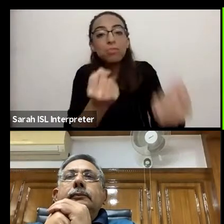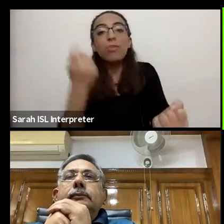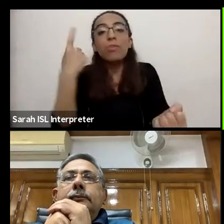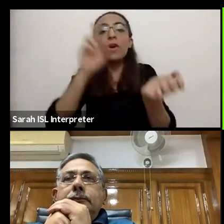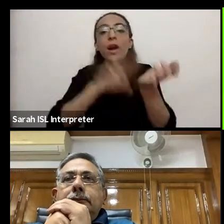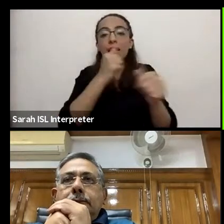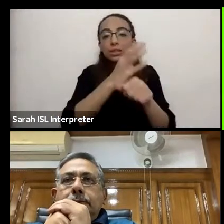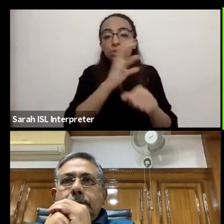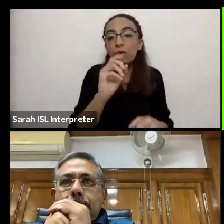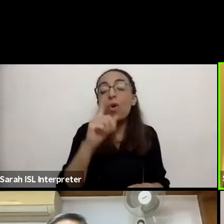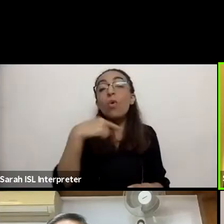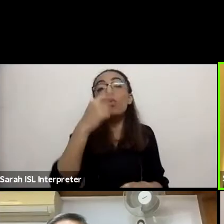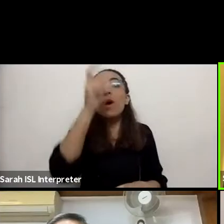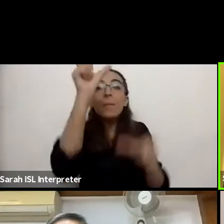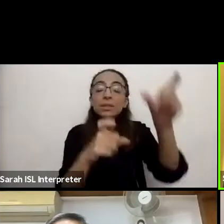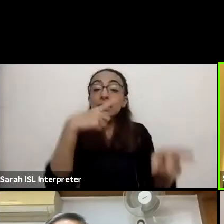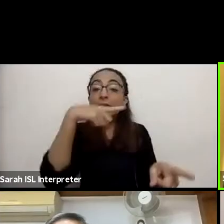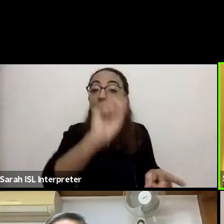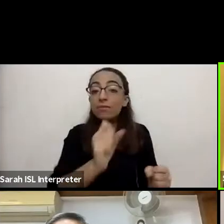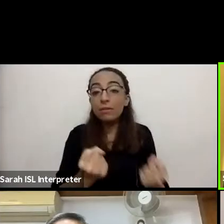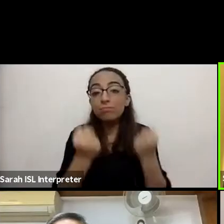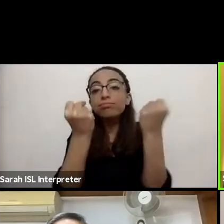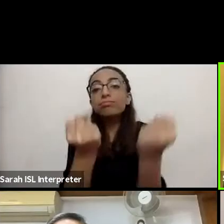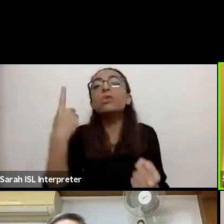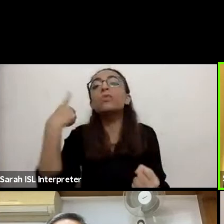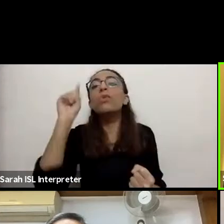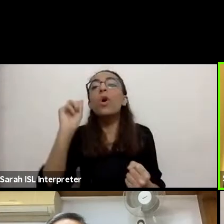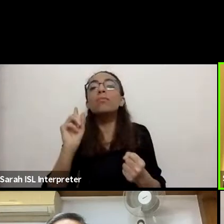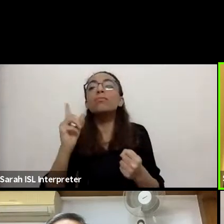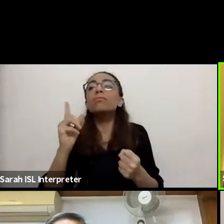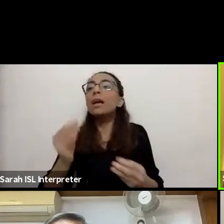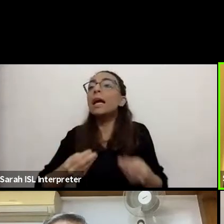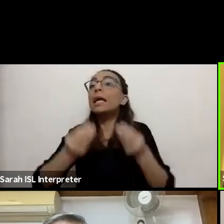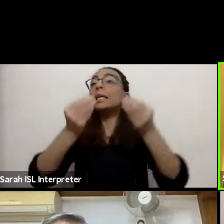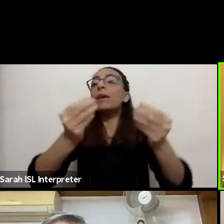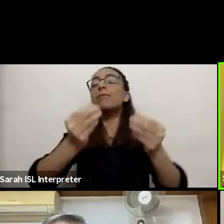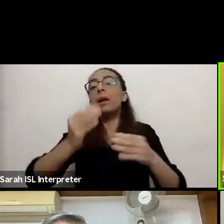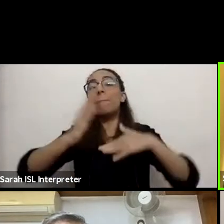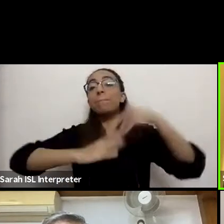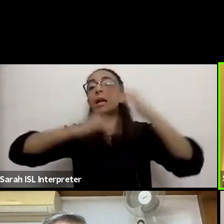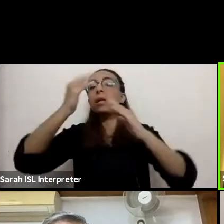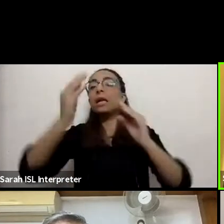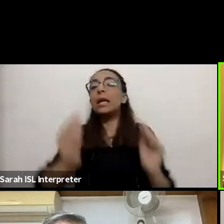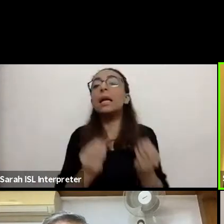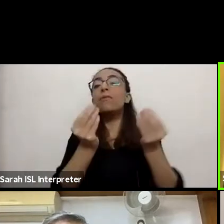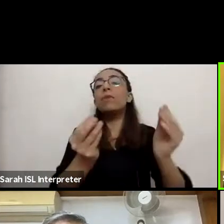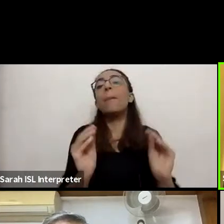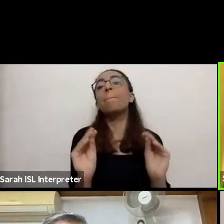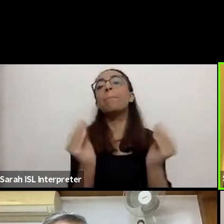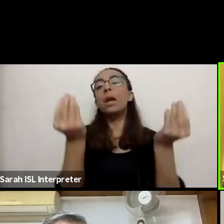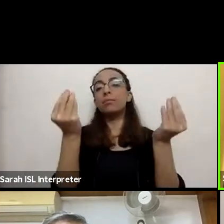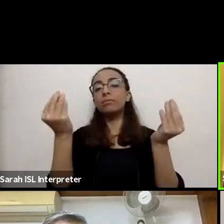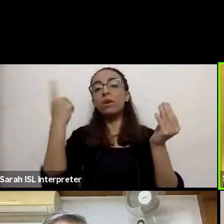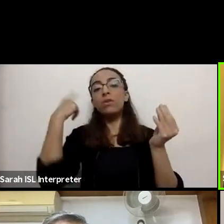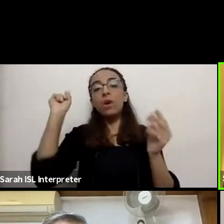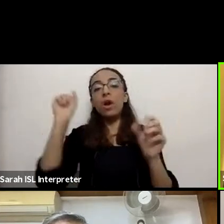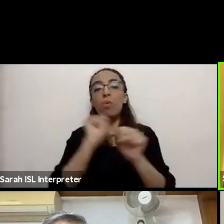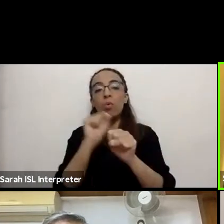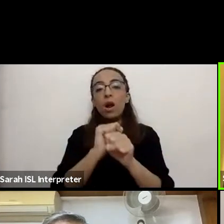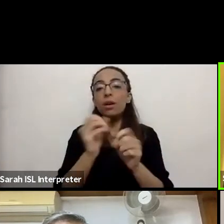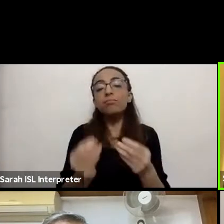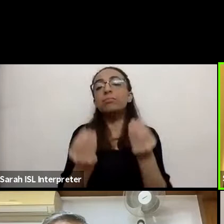organizations who have thought beyond the conventional practice to build a future of work that is